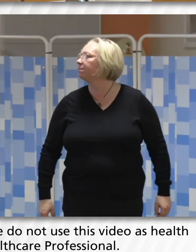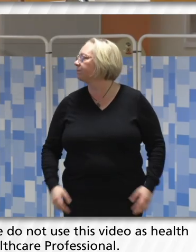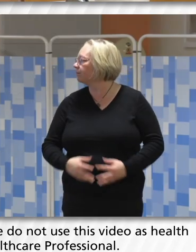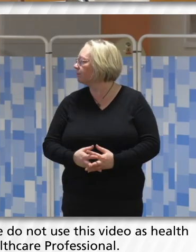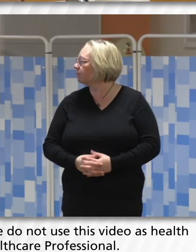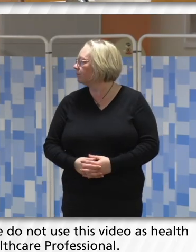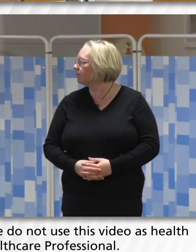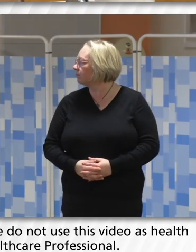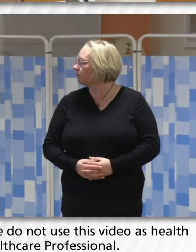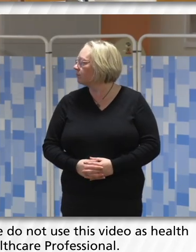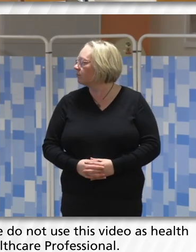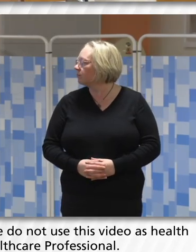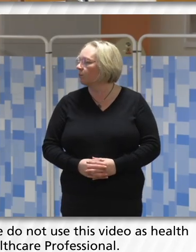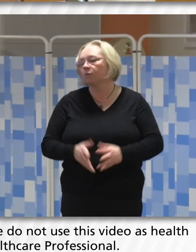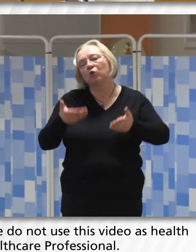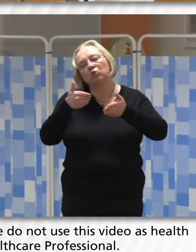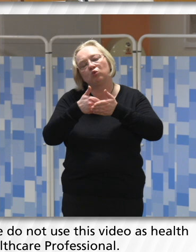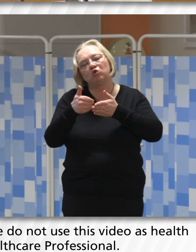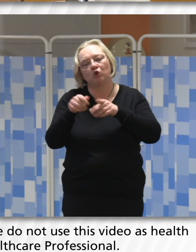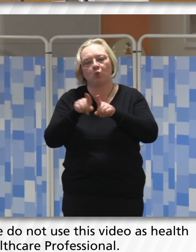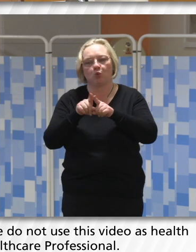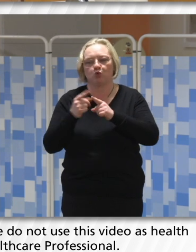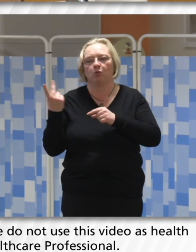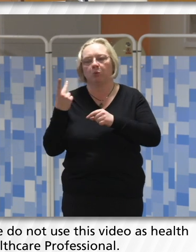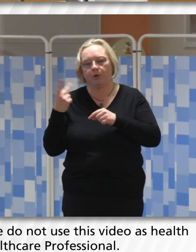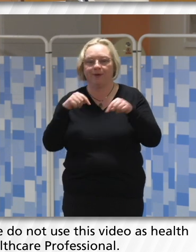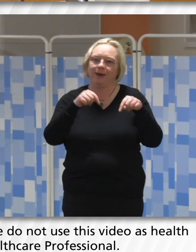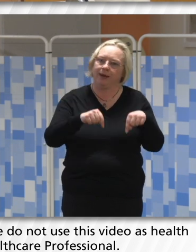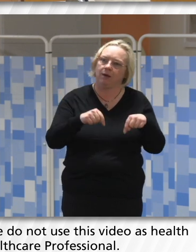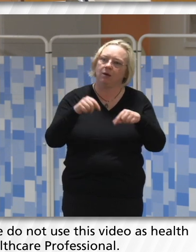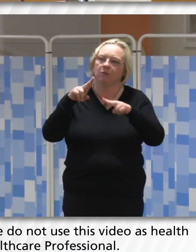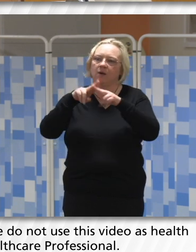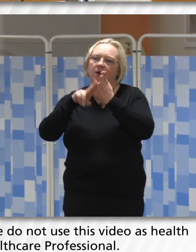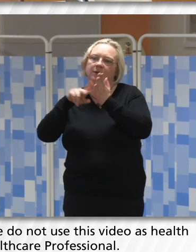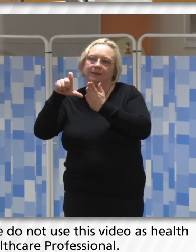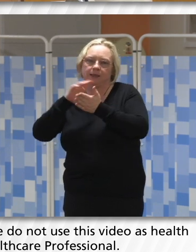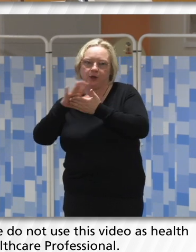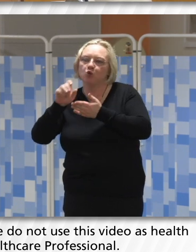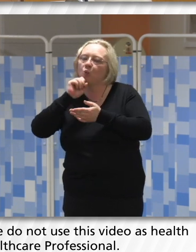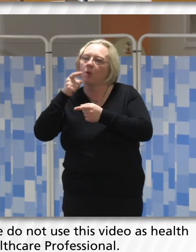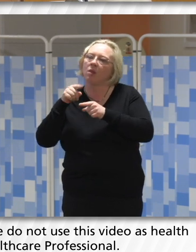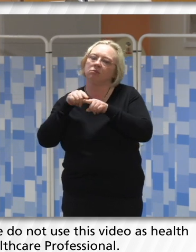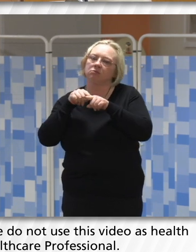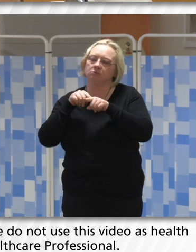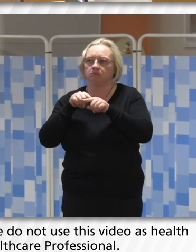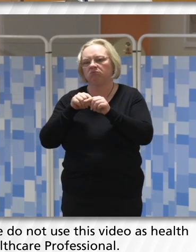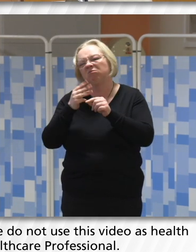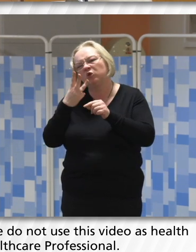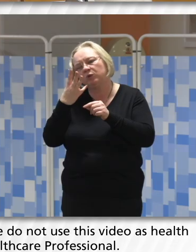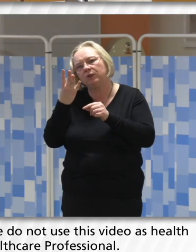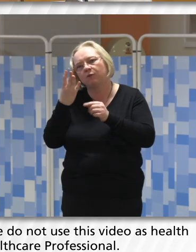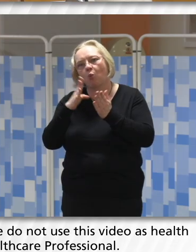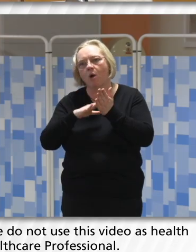And then we normally, both at Florence Nightingale and here, we do a follow-up appointment within 3 to 4 months of